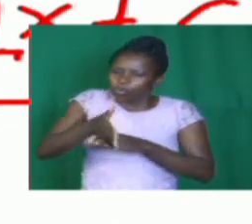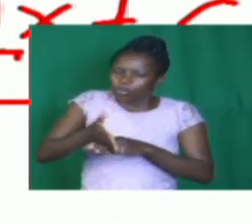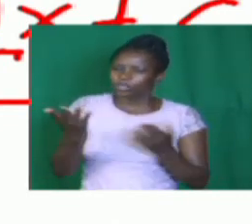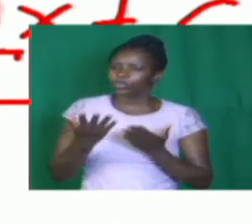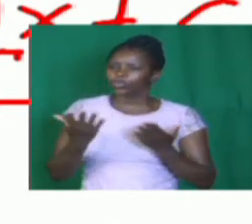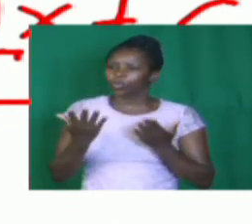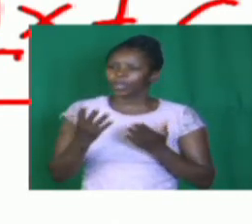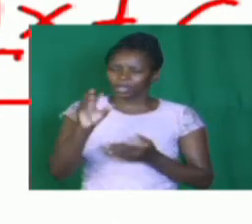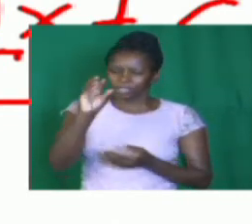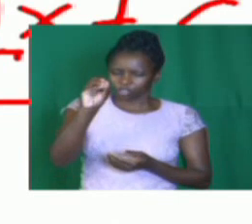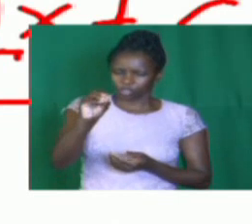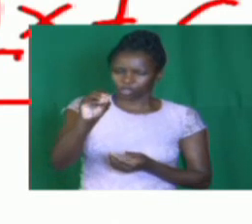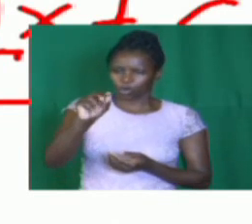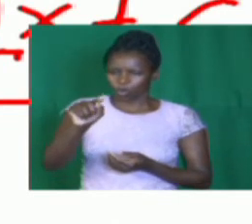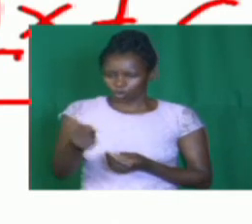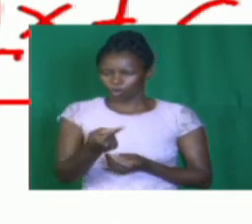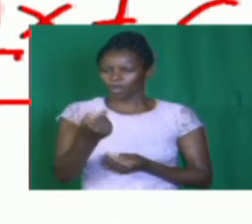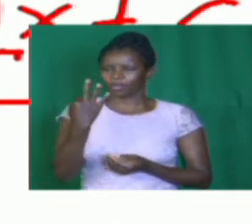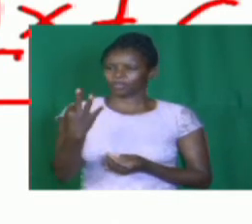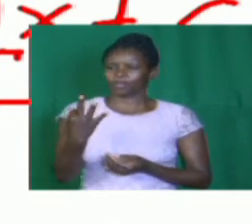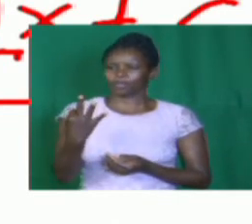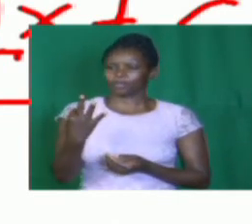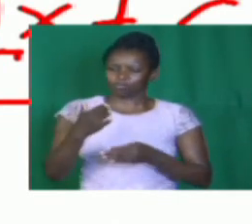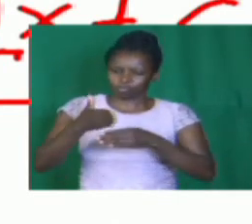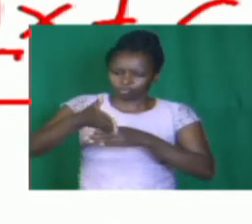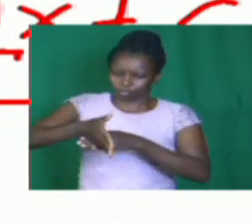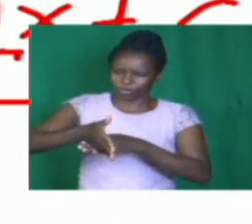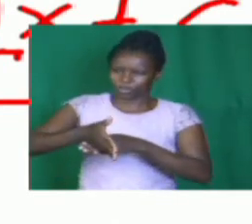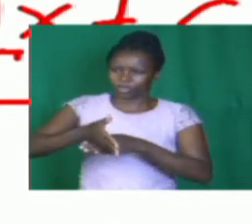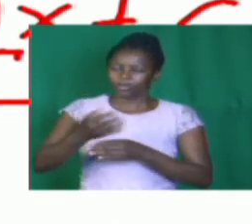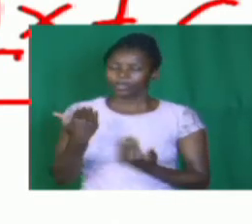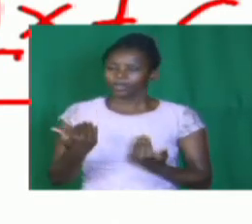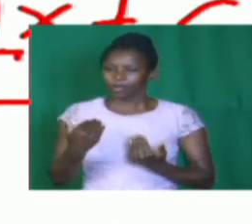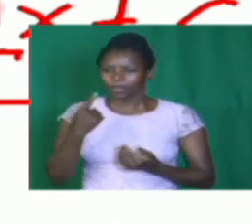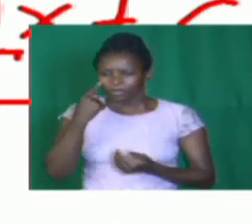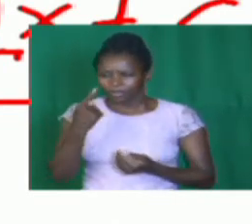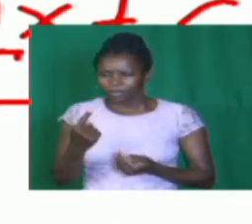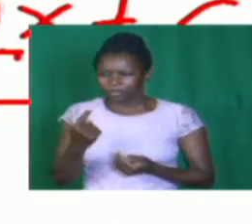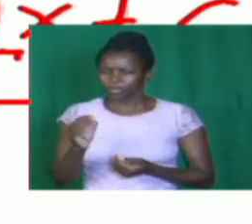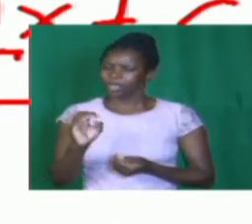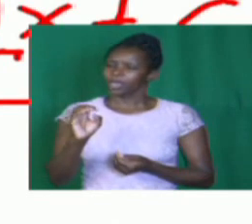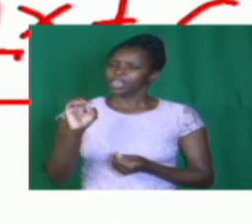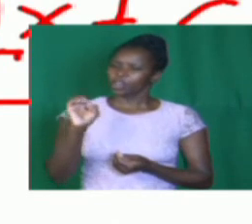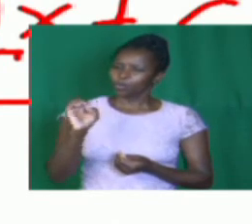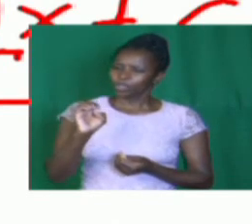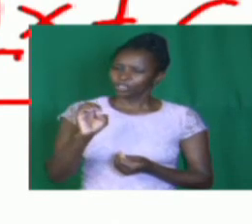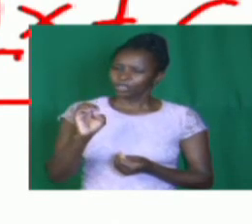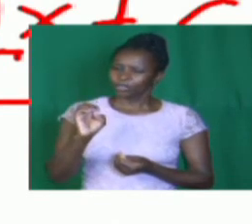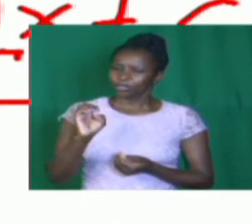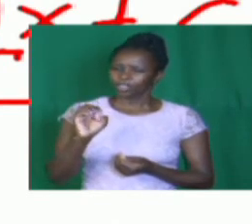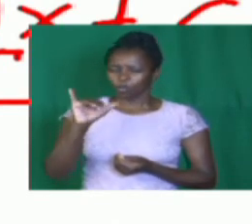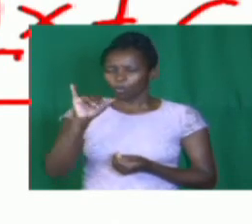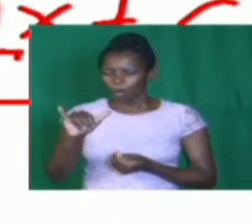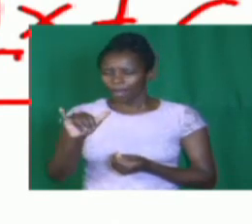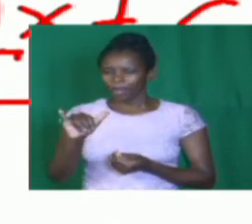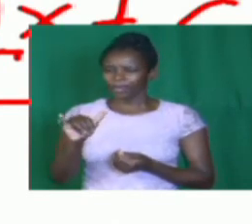the y-axis, we see that it crosses at 0,3. Straight away we can tell that the equation is going to be